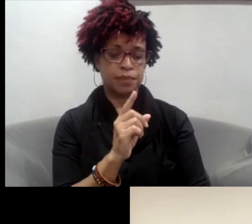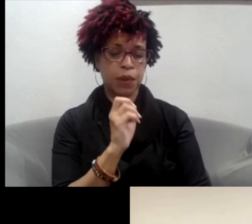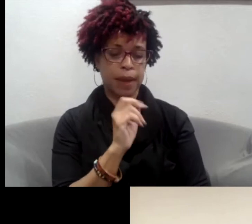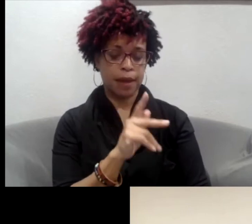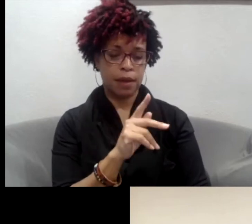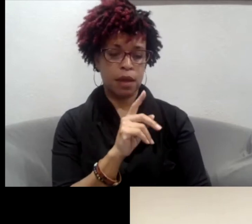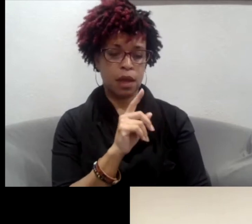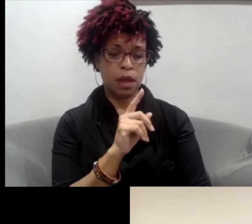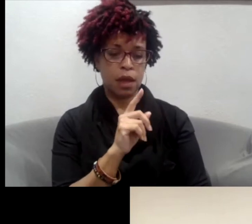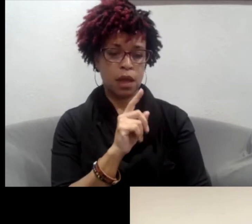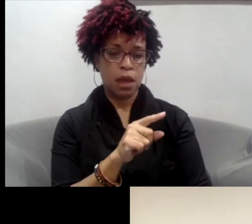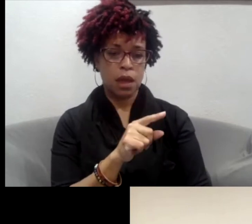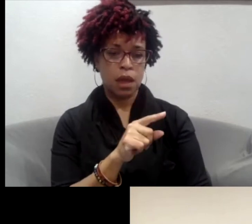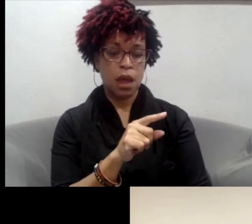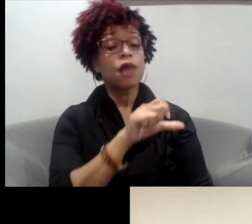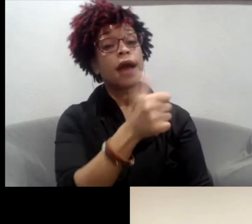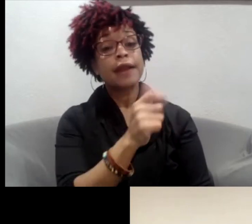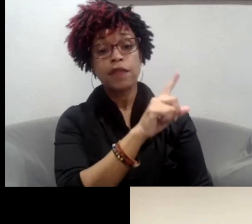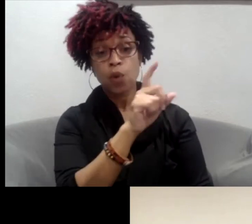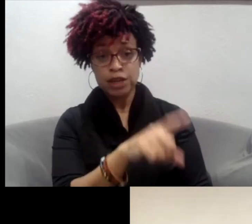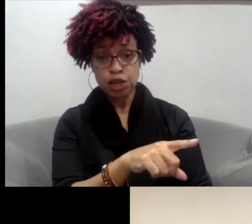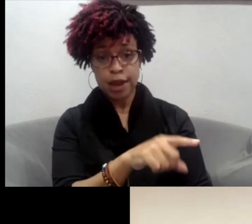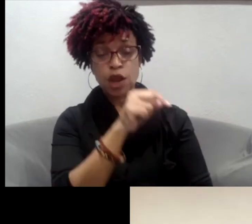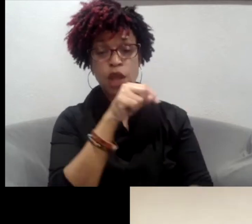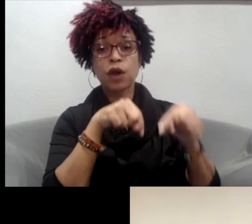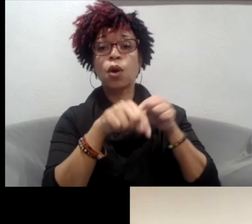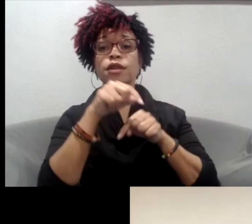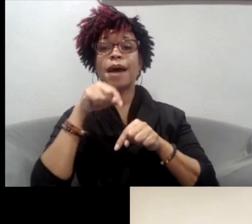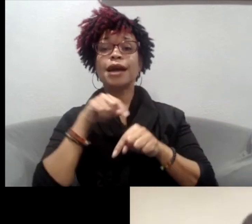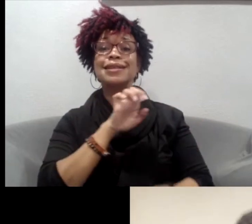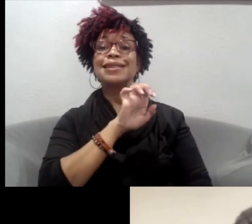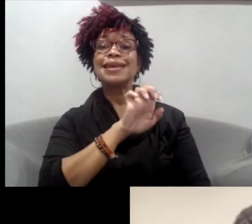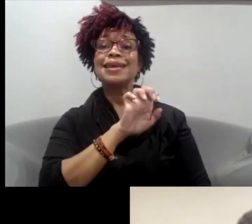So there's another question that goes back to the e-board.